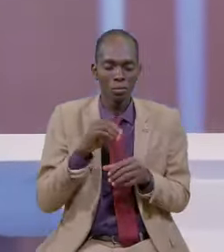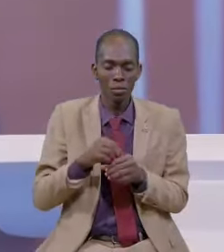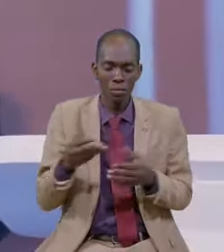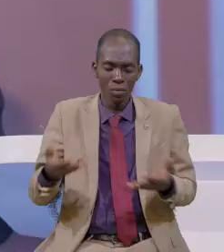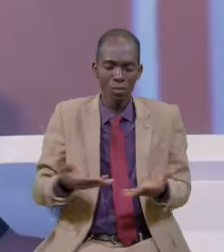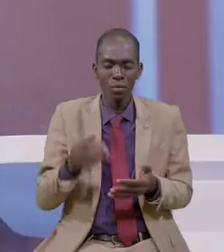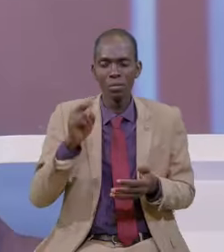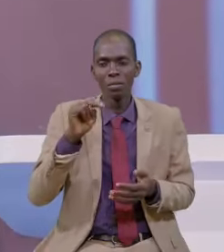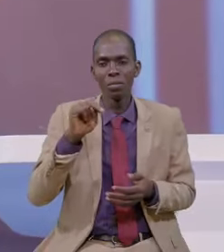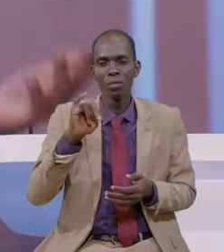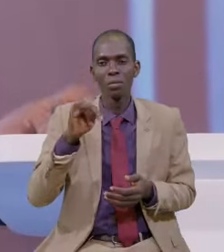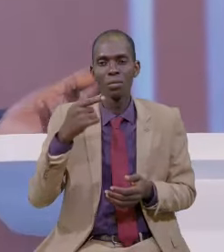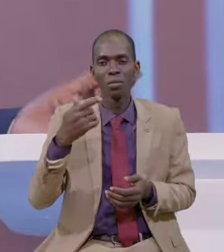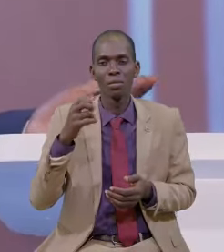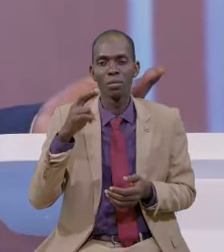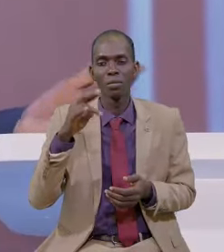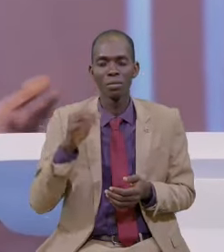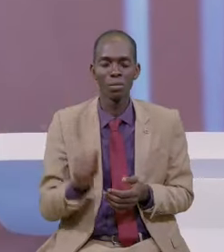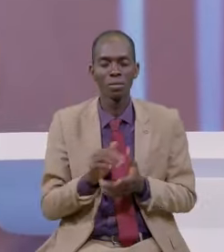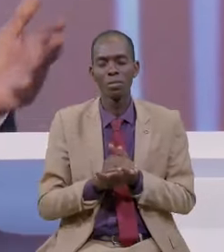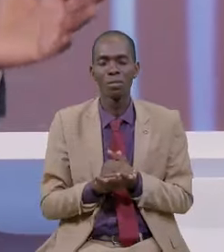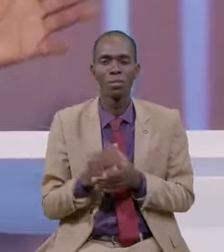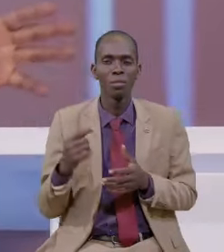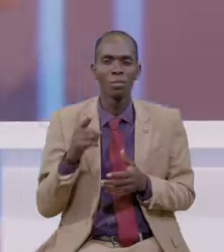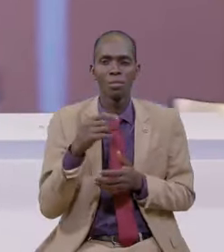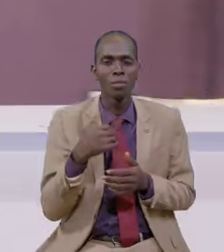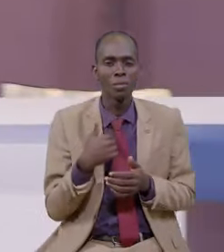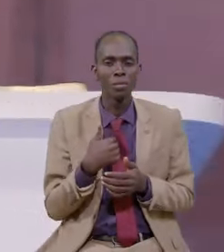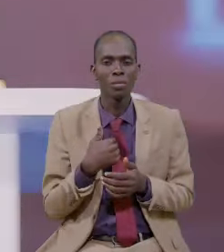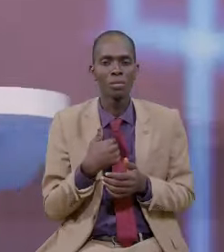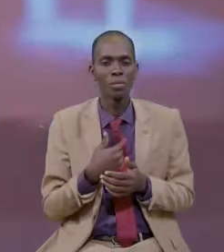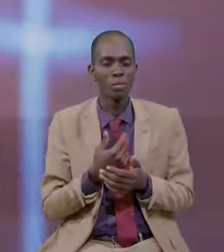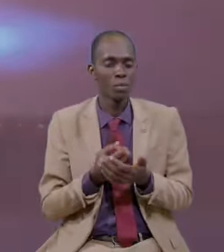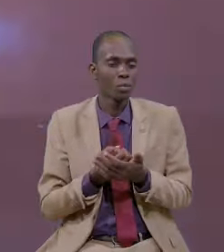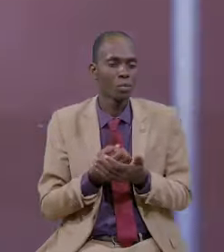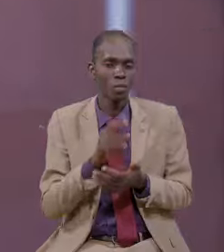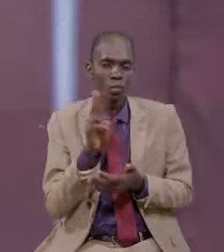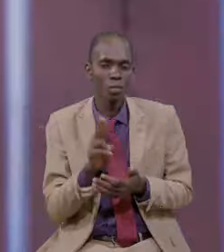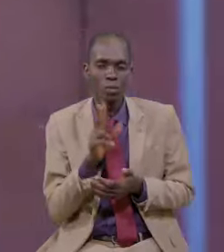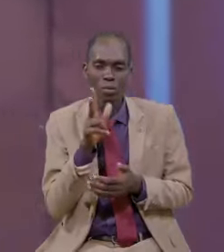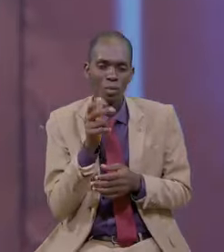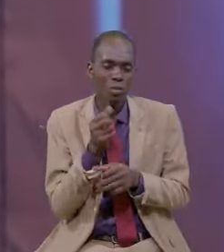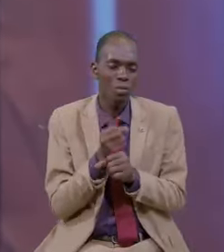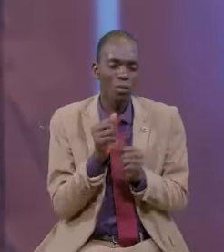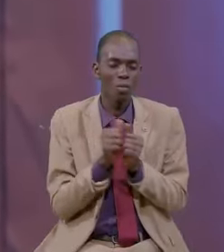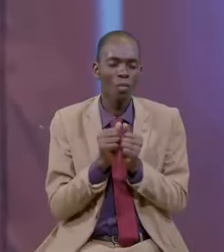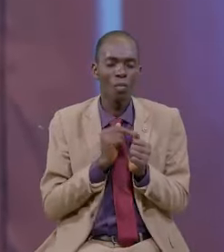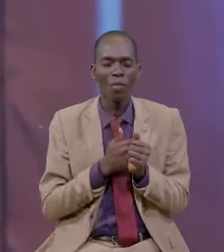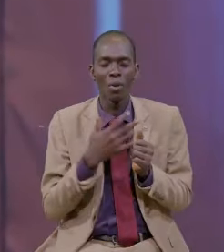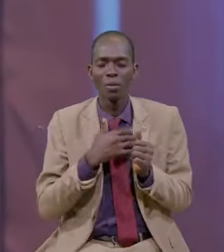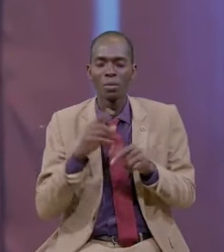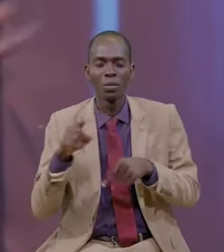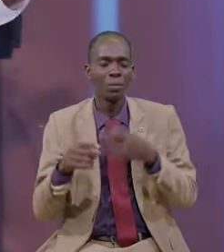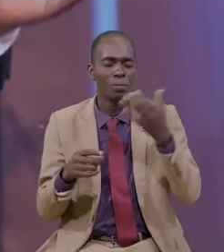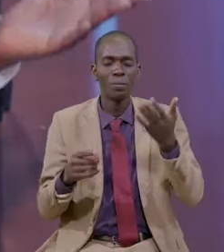he spent like 3 years with us, go there, preaching. And we're preaching being